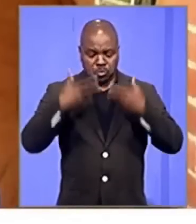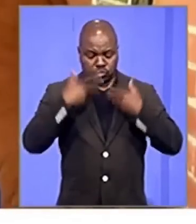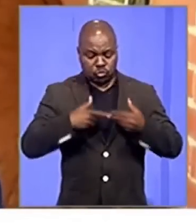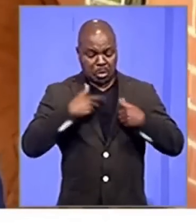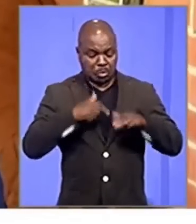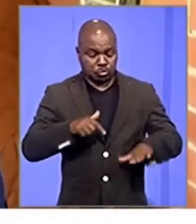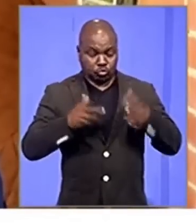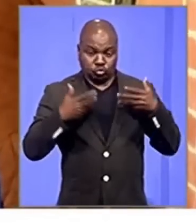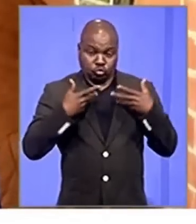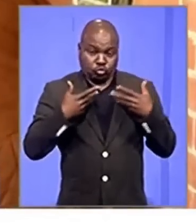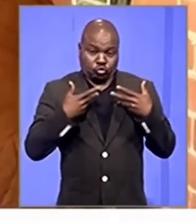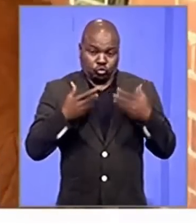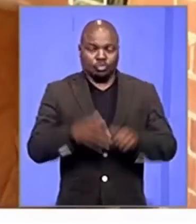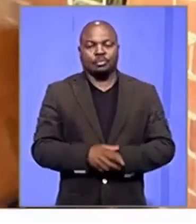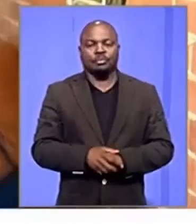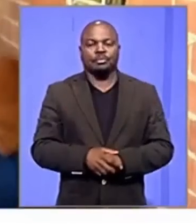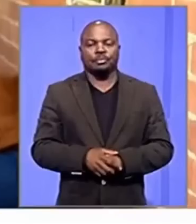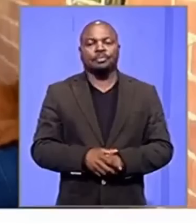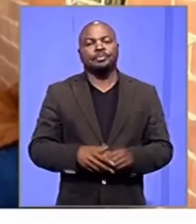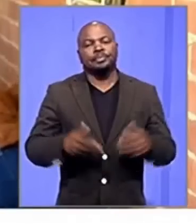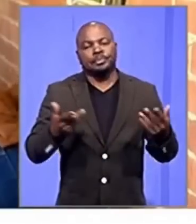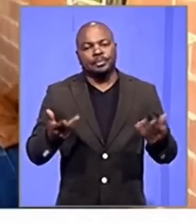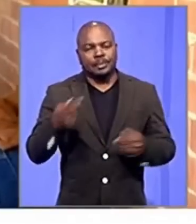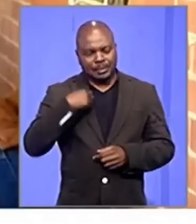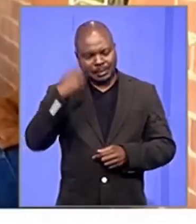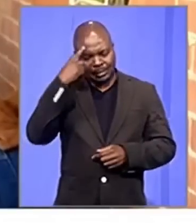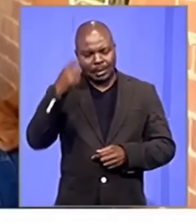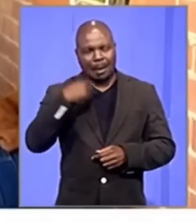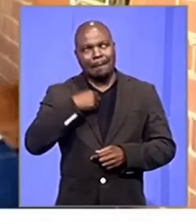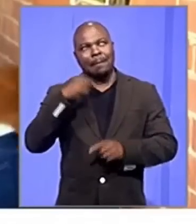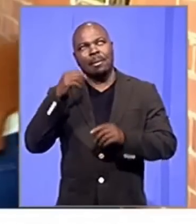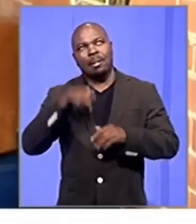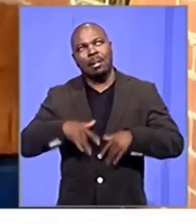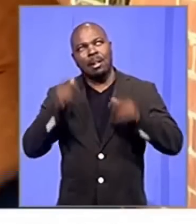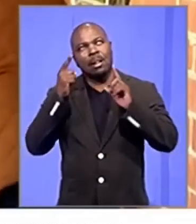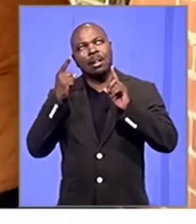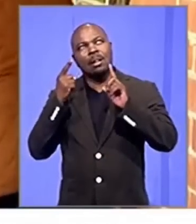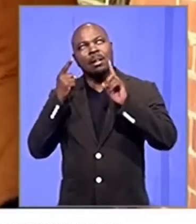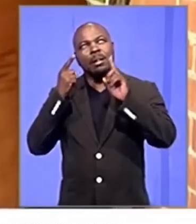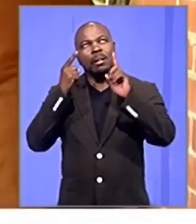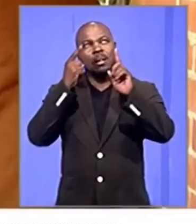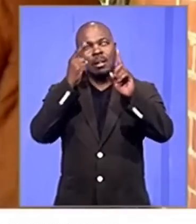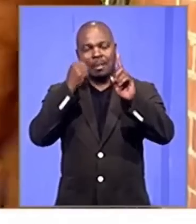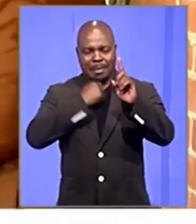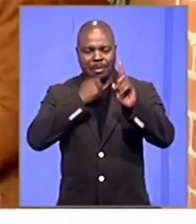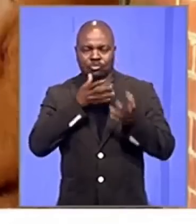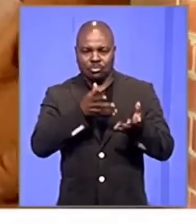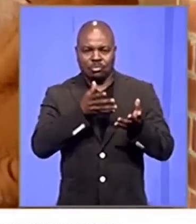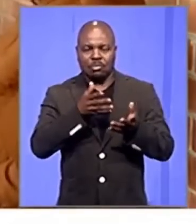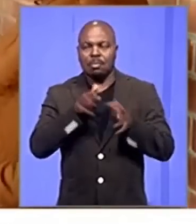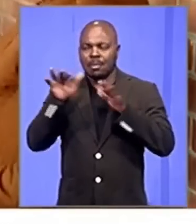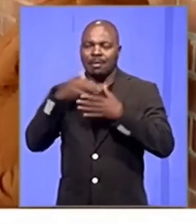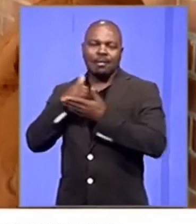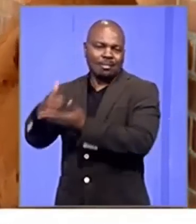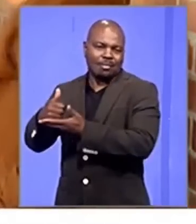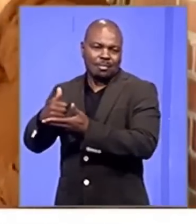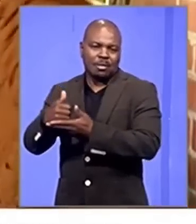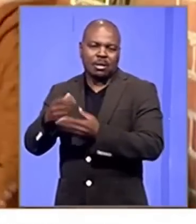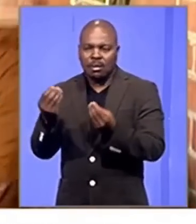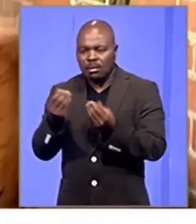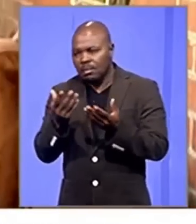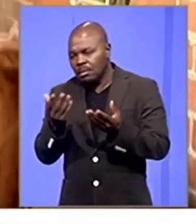teng and ke ikutlwa ekare ke purpose ya ka mo botshelong gore ke thuse batho, ke naye batho and